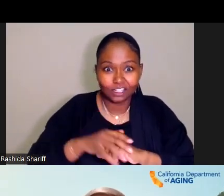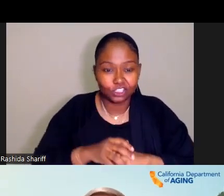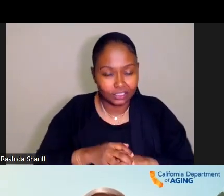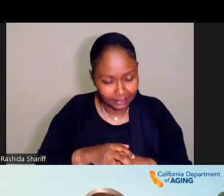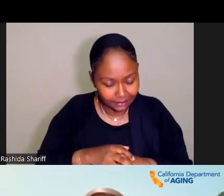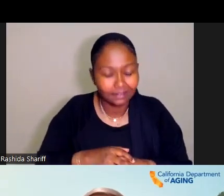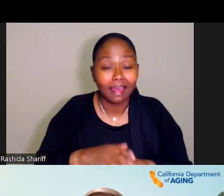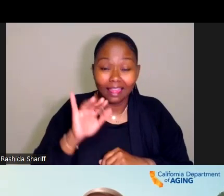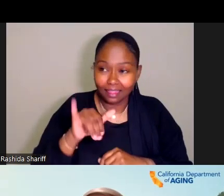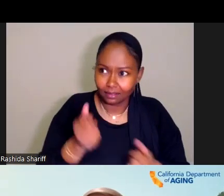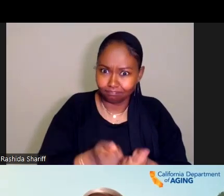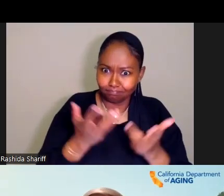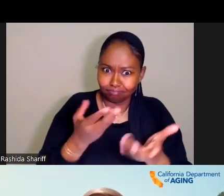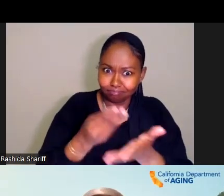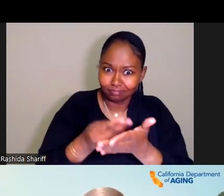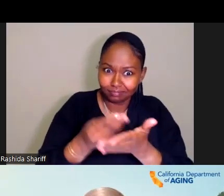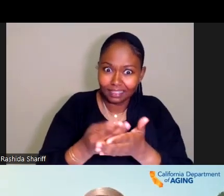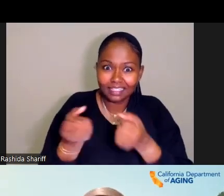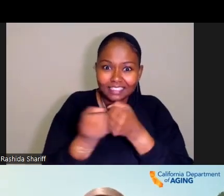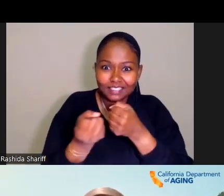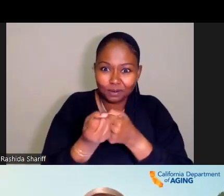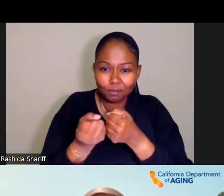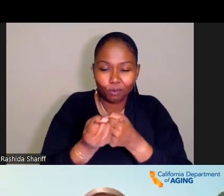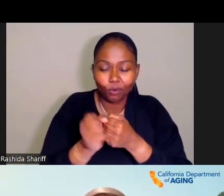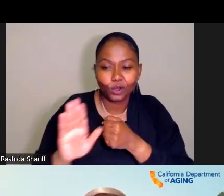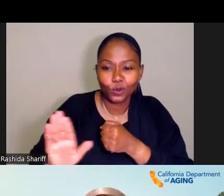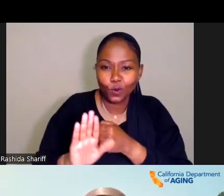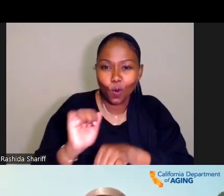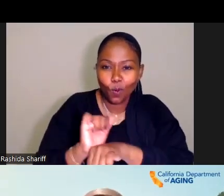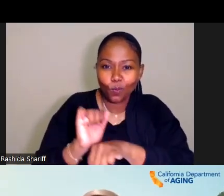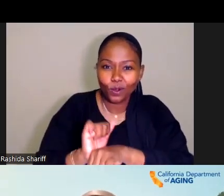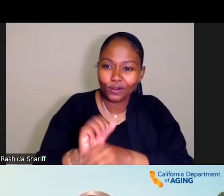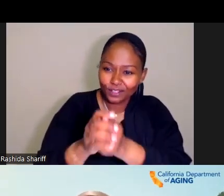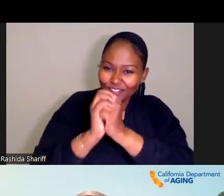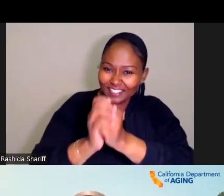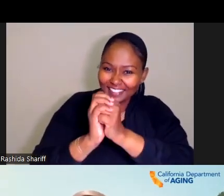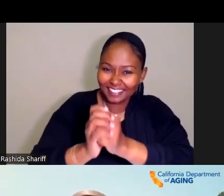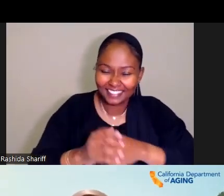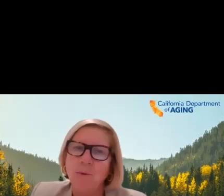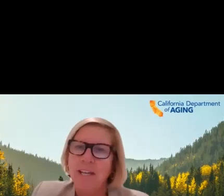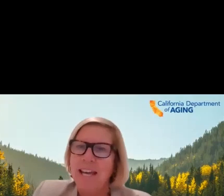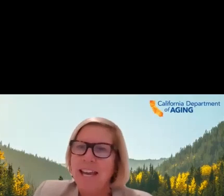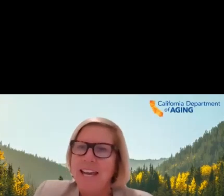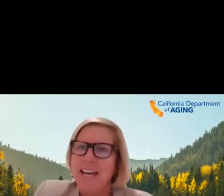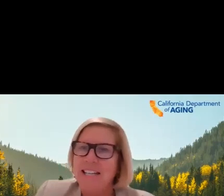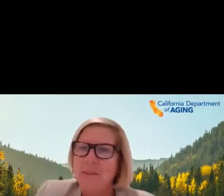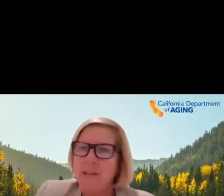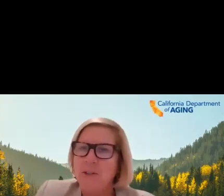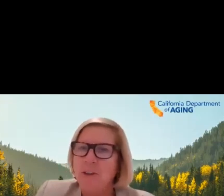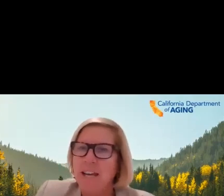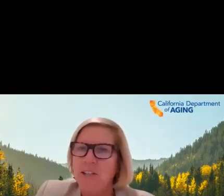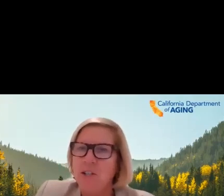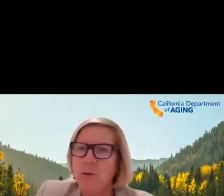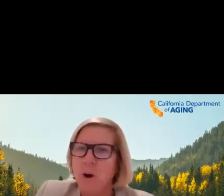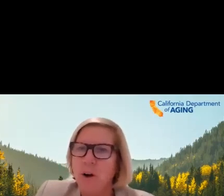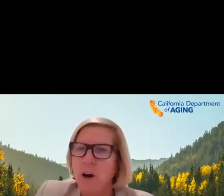sum of money to support the outstanding work that you're doing. So congratulations. I also wanted to extend a